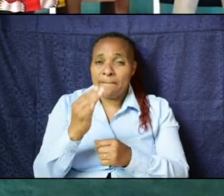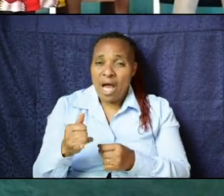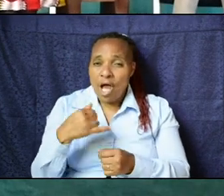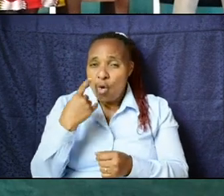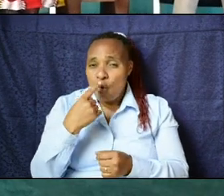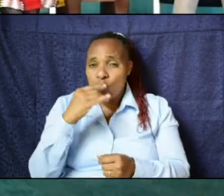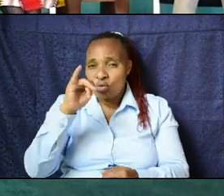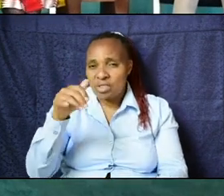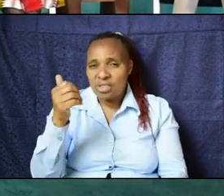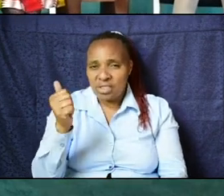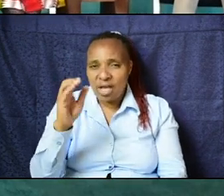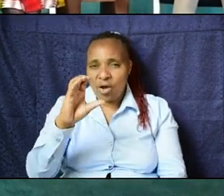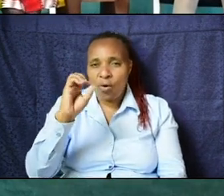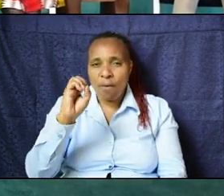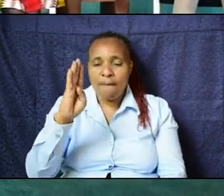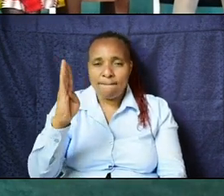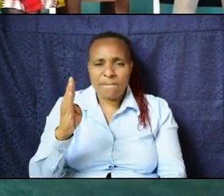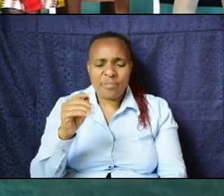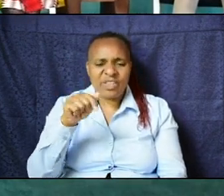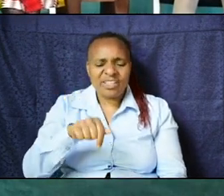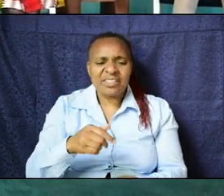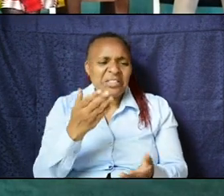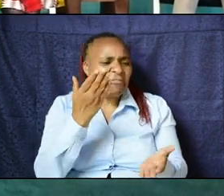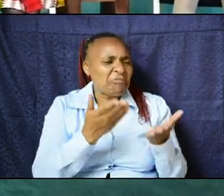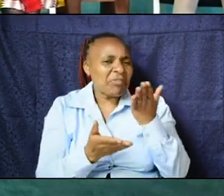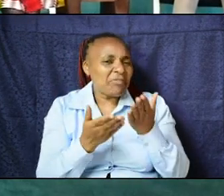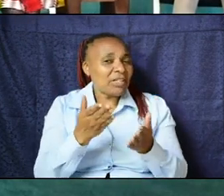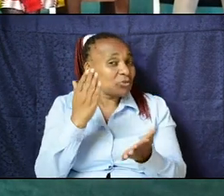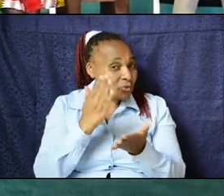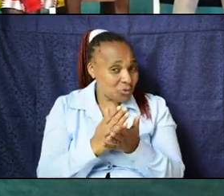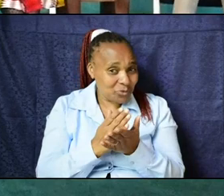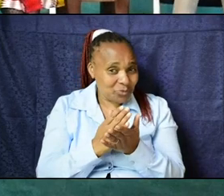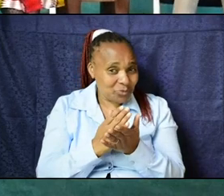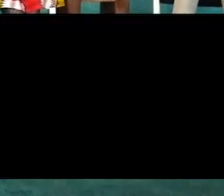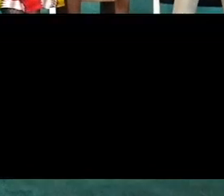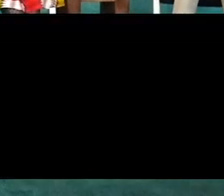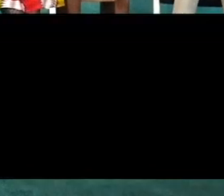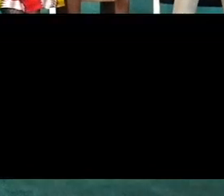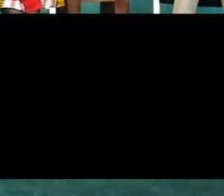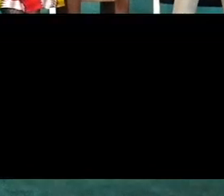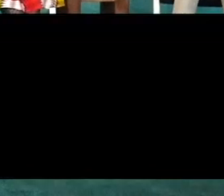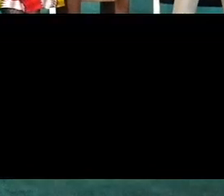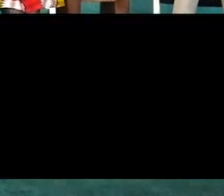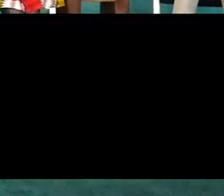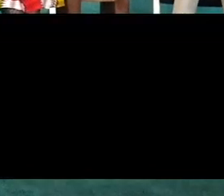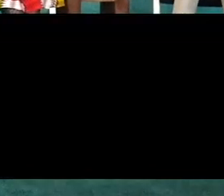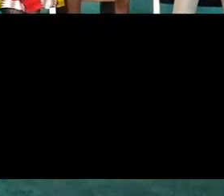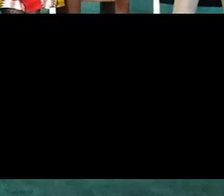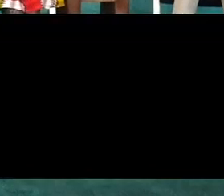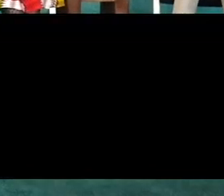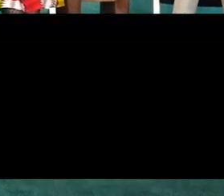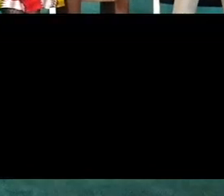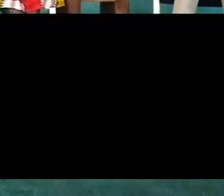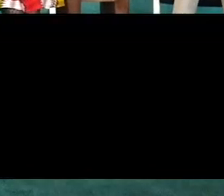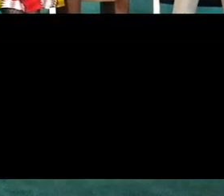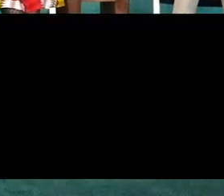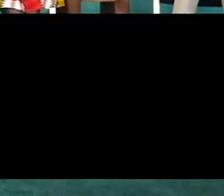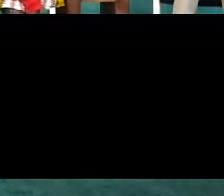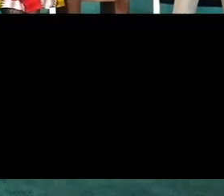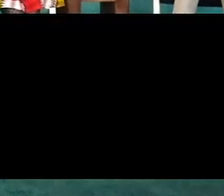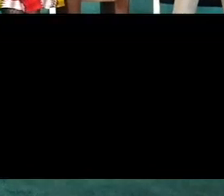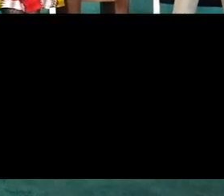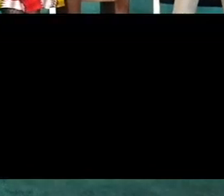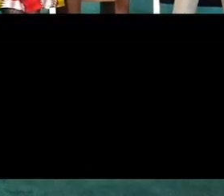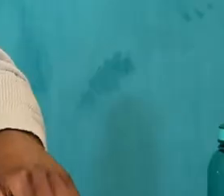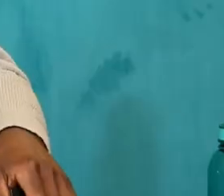think, Chemigok, that brings in the aspect of favoritism. Yes. You know, I think parents can also divide their children unknowingly. You know, yeah. They're just showing love to